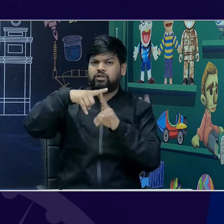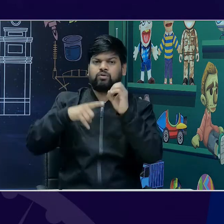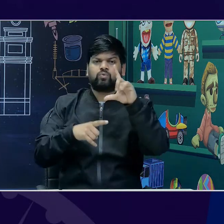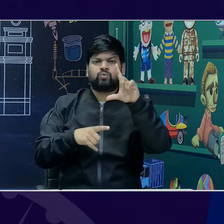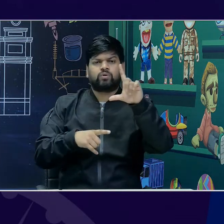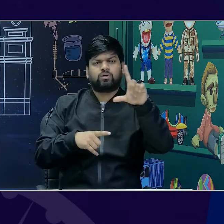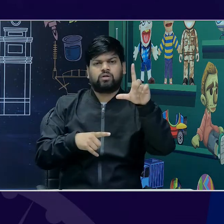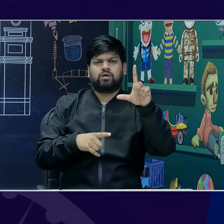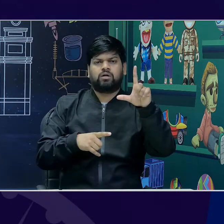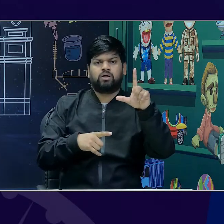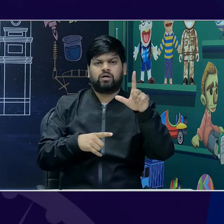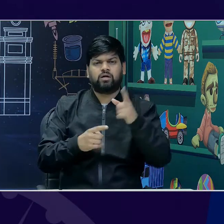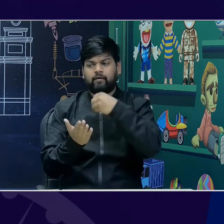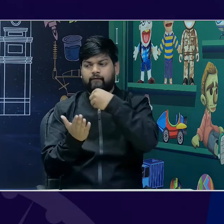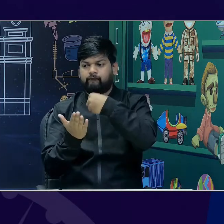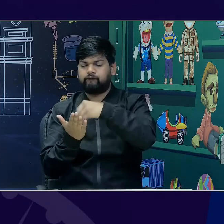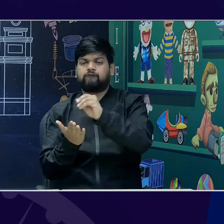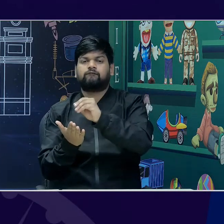quasi-public good.